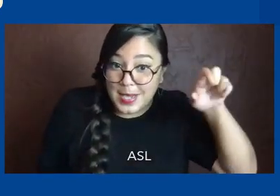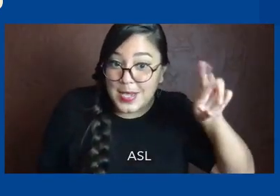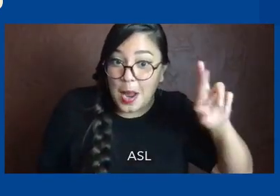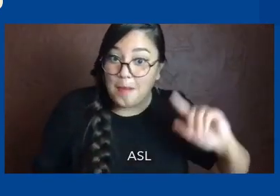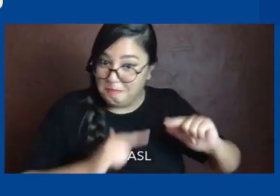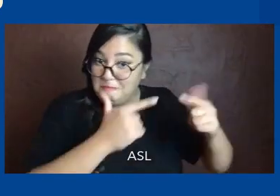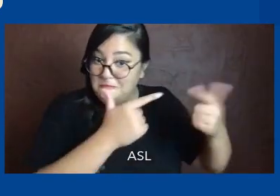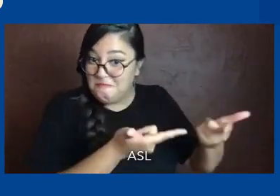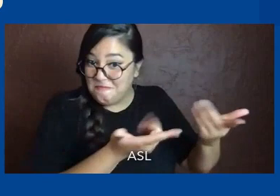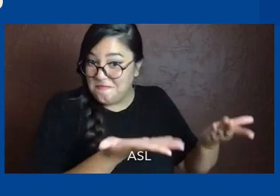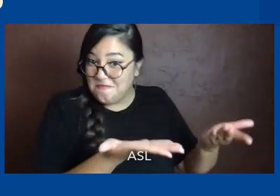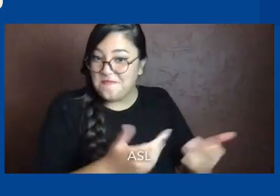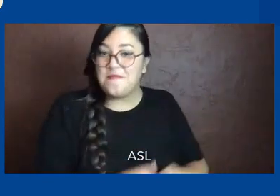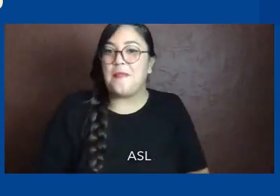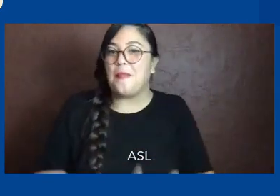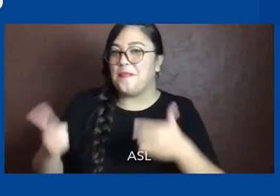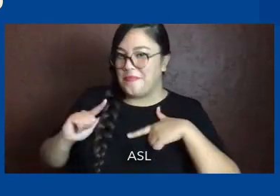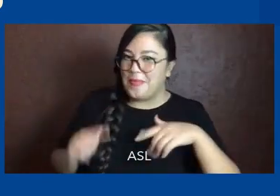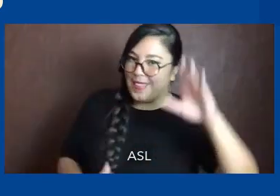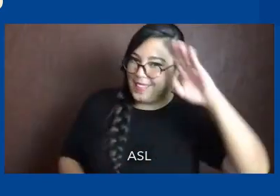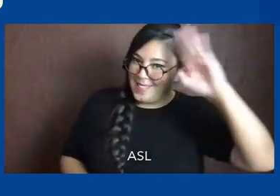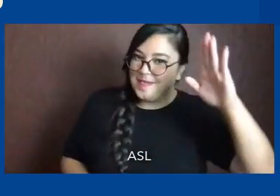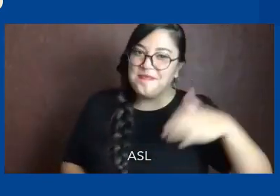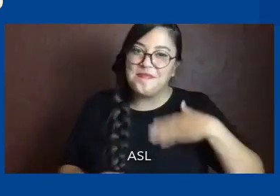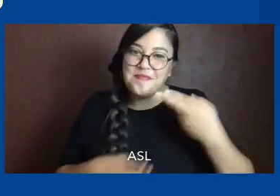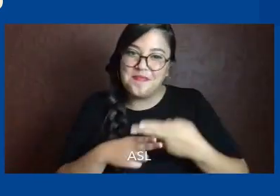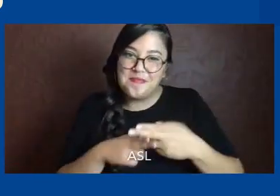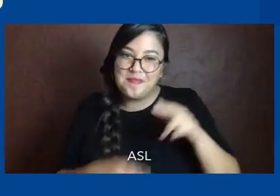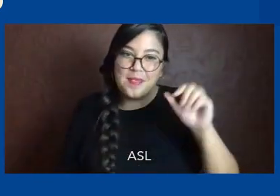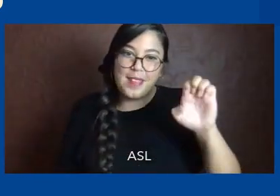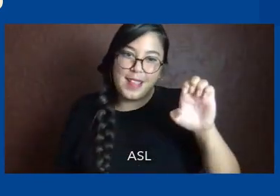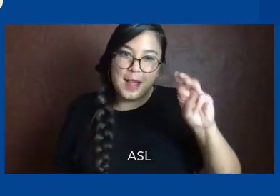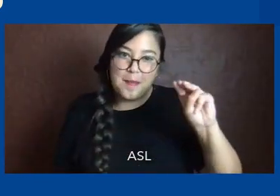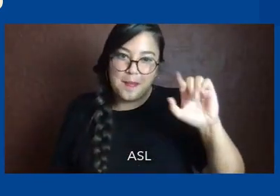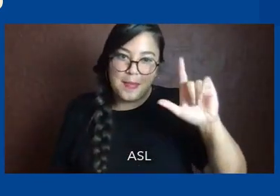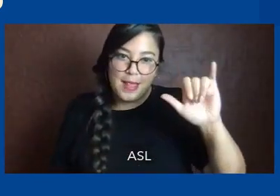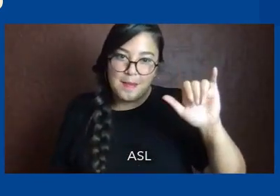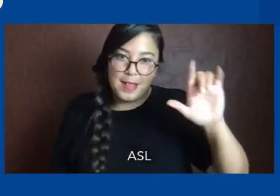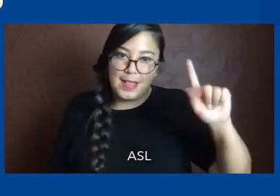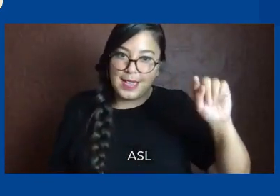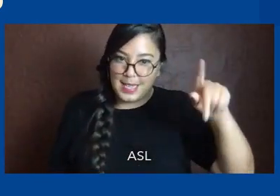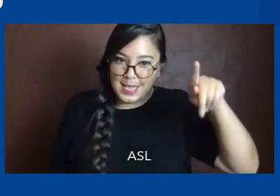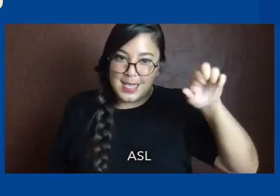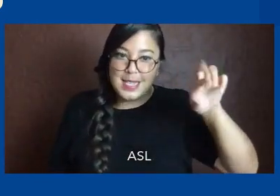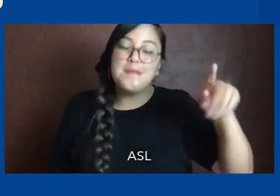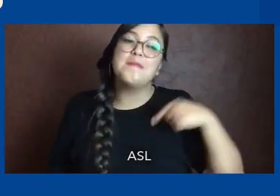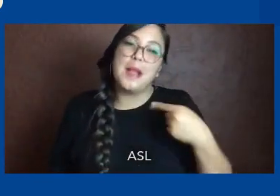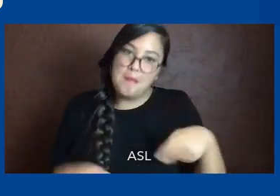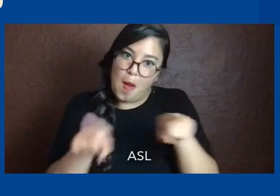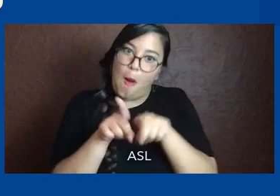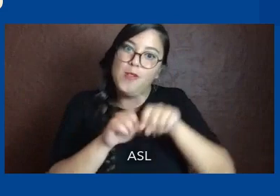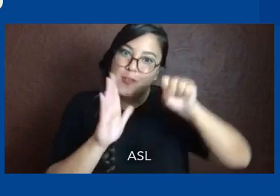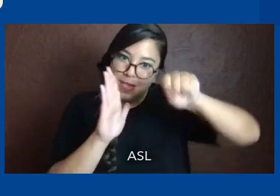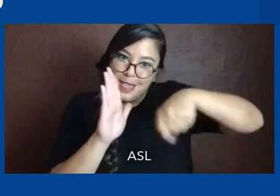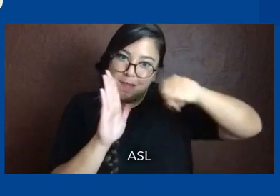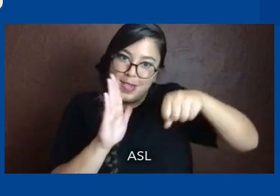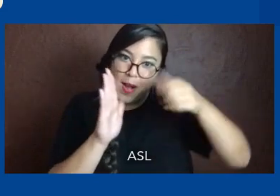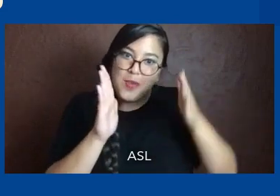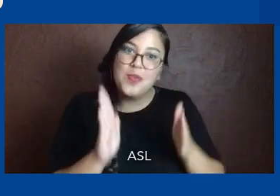here. Hi, everyone. My name is Emily Topper. I am one of the many cinematographers that has